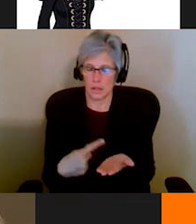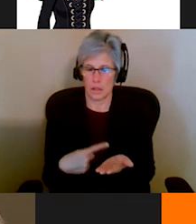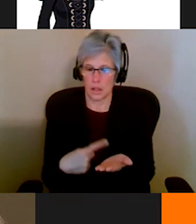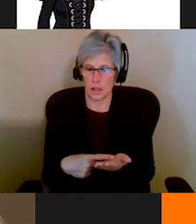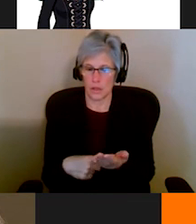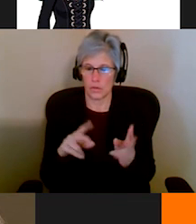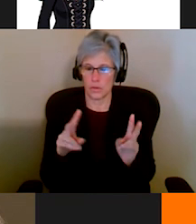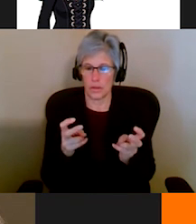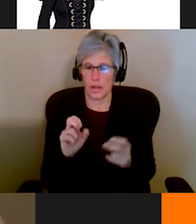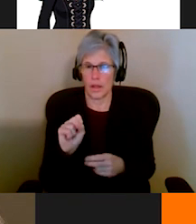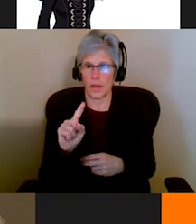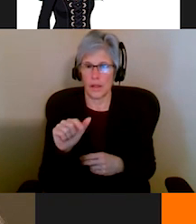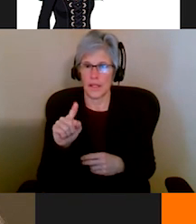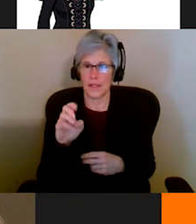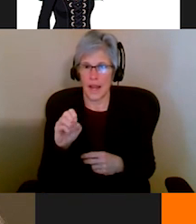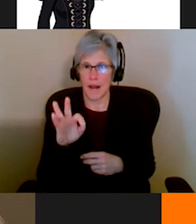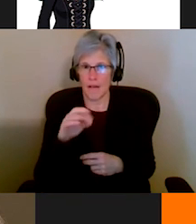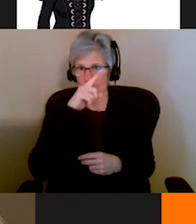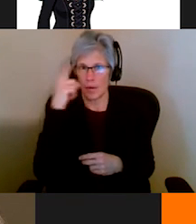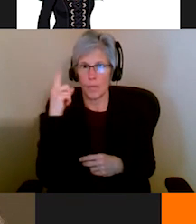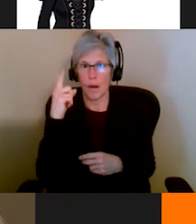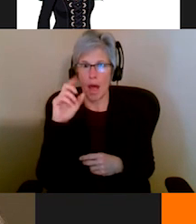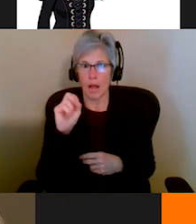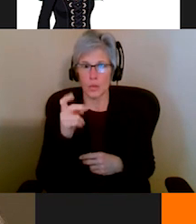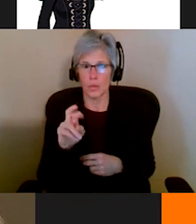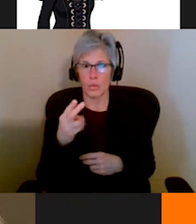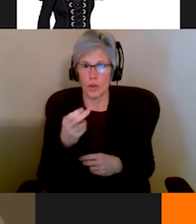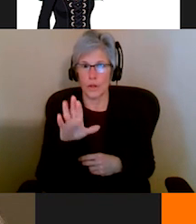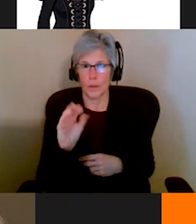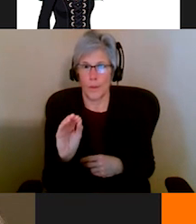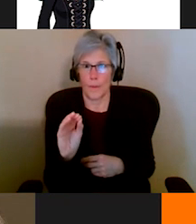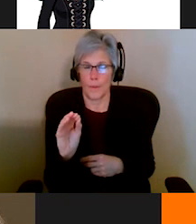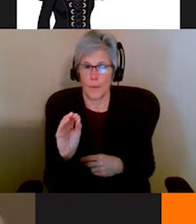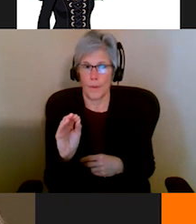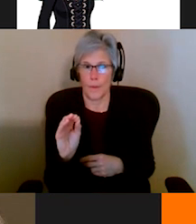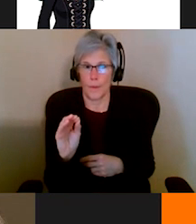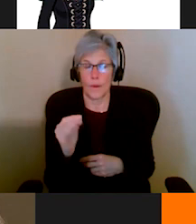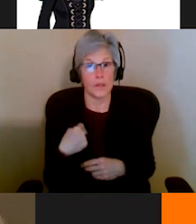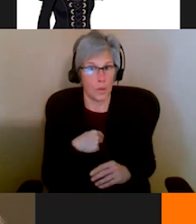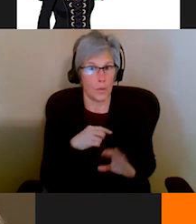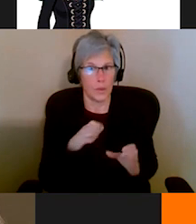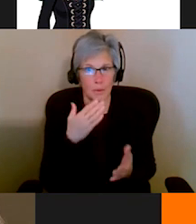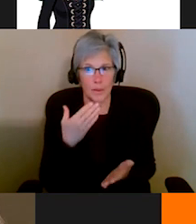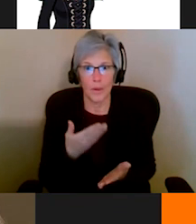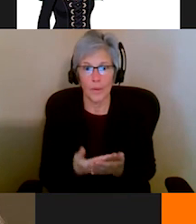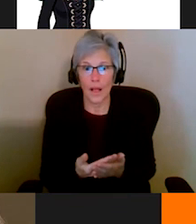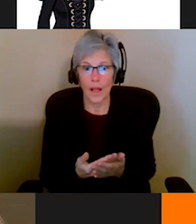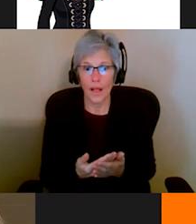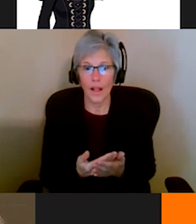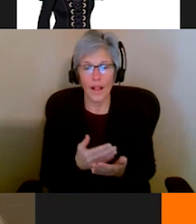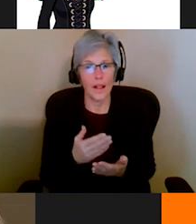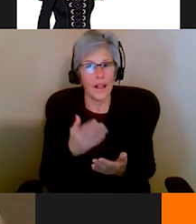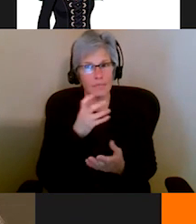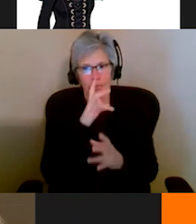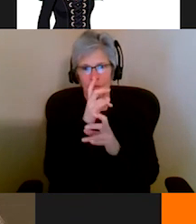Black superhero. So we're doing well. And this has been a fascinating